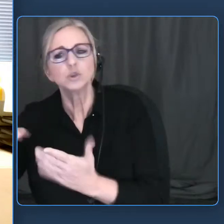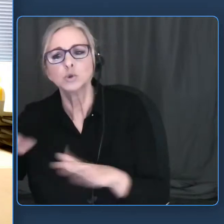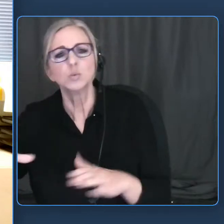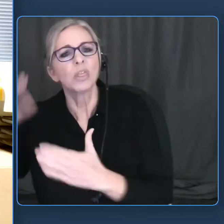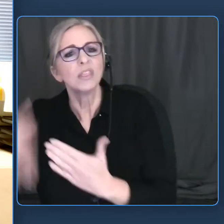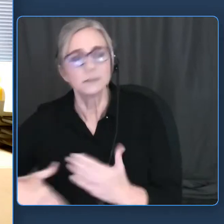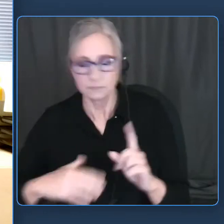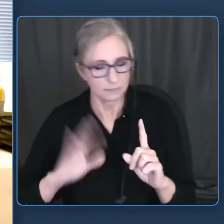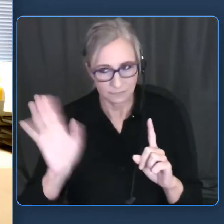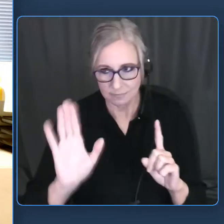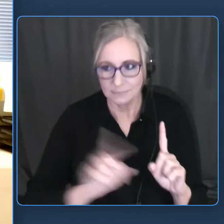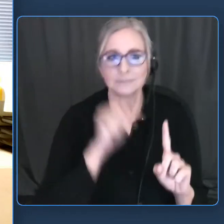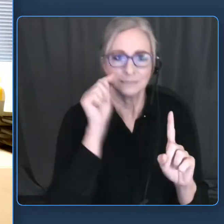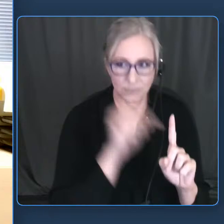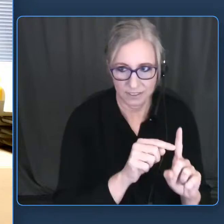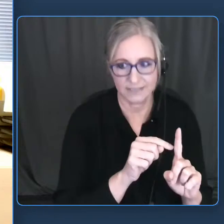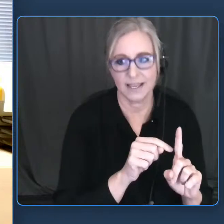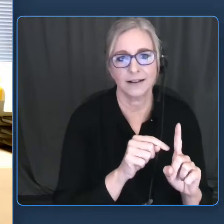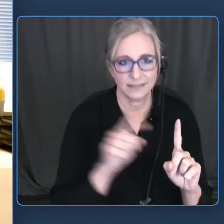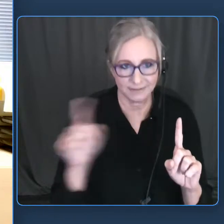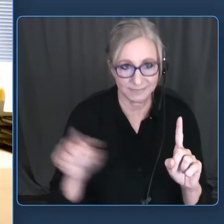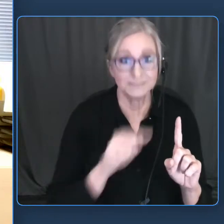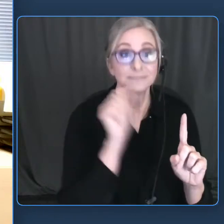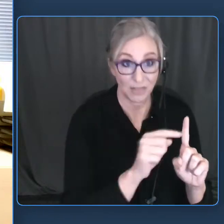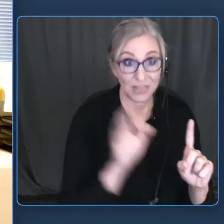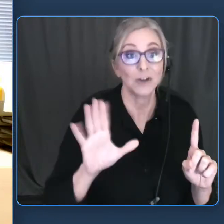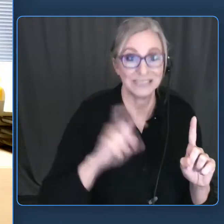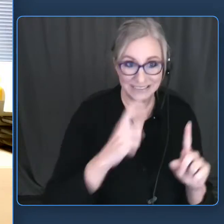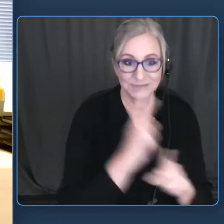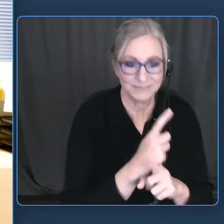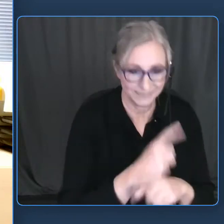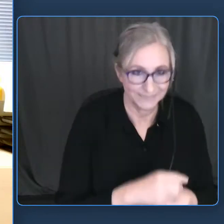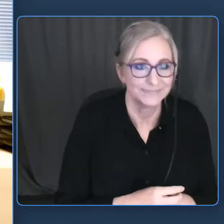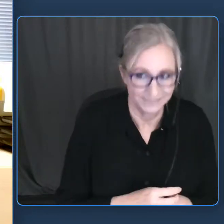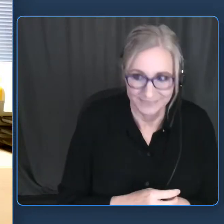recommendations, their needs. Exactly. Because